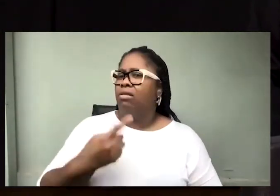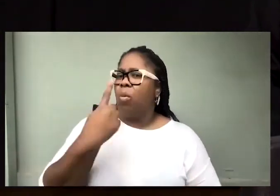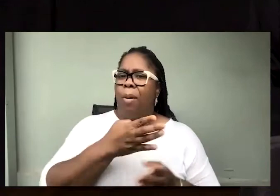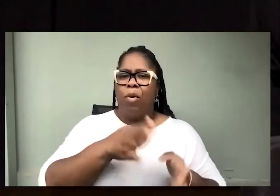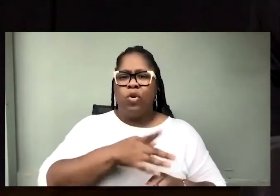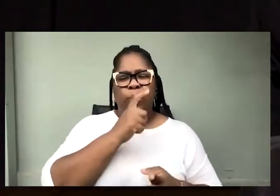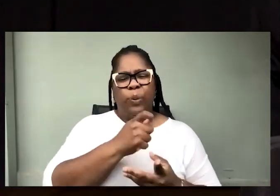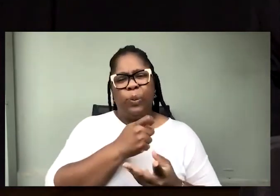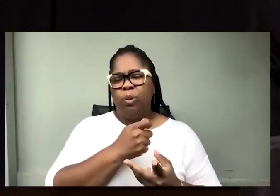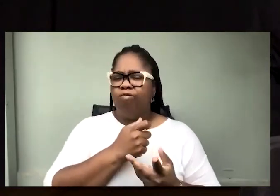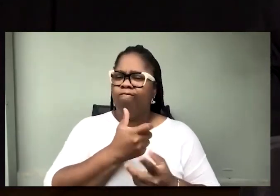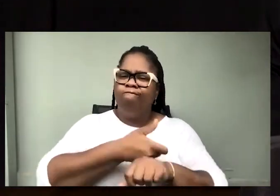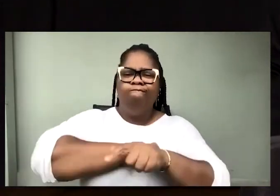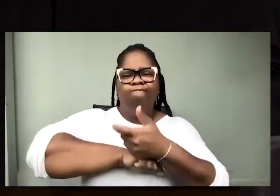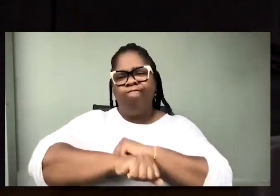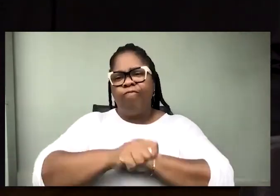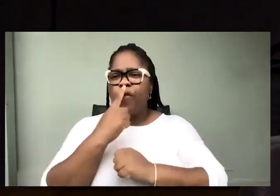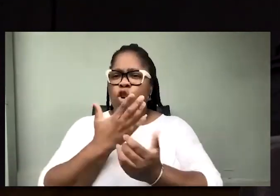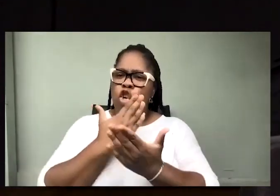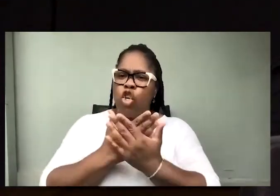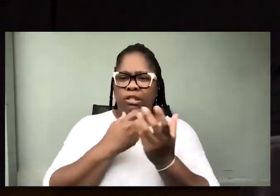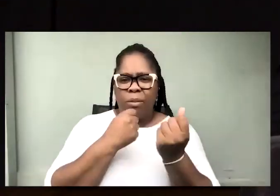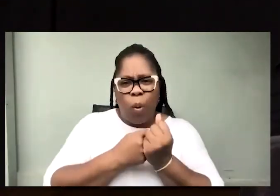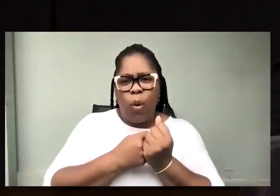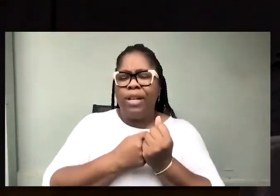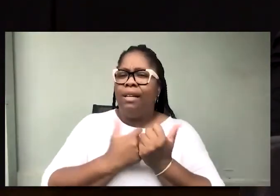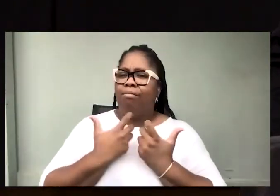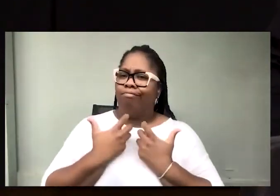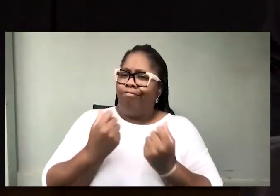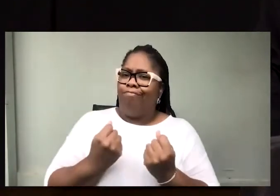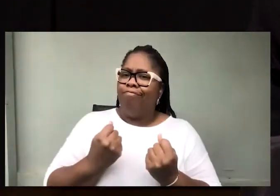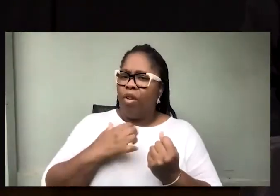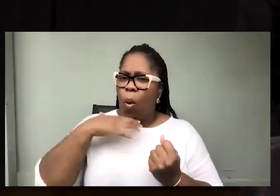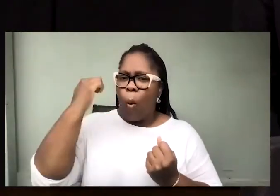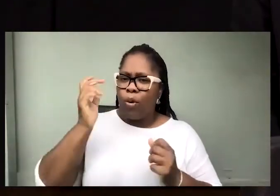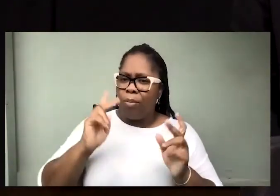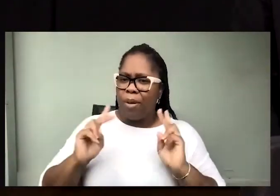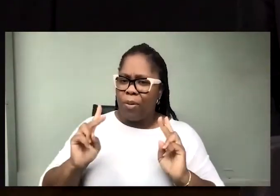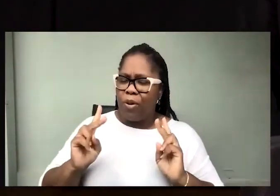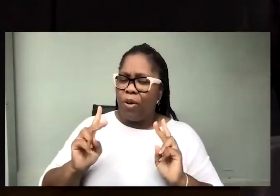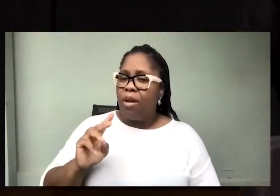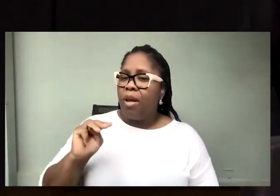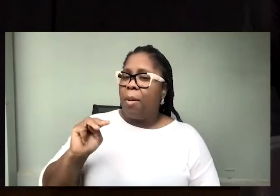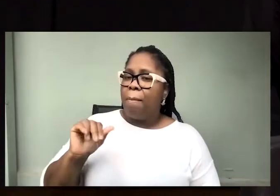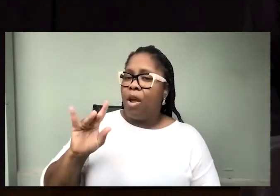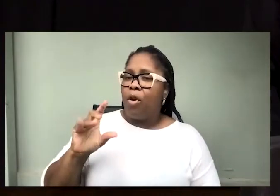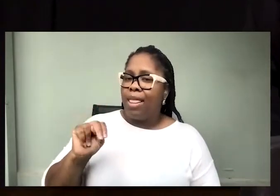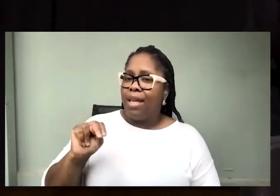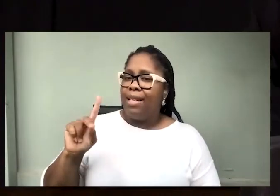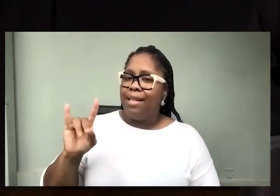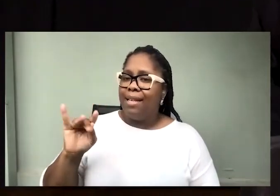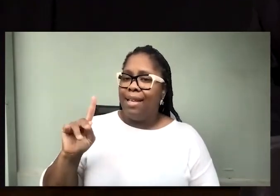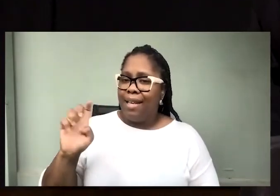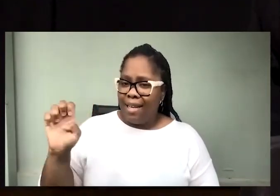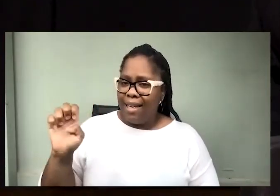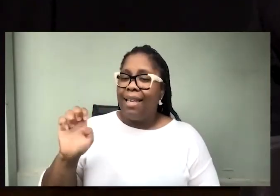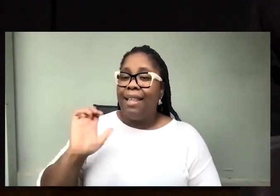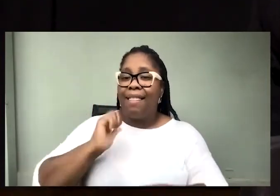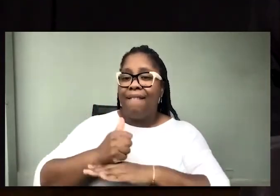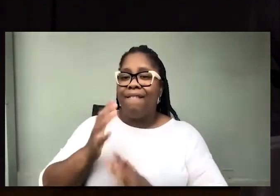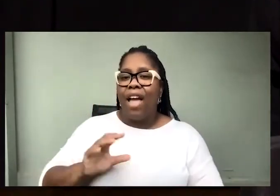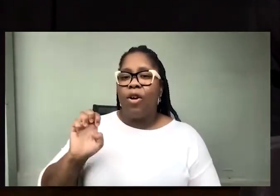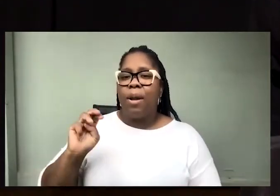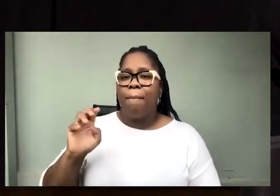force dedicated to the well-being of older adults. Dr. Marilyn Dee, the founder emeritus of AgeWell, was a